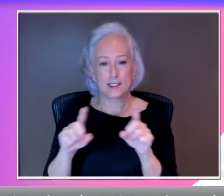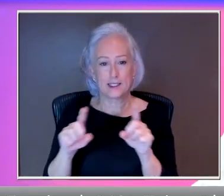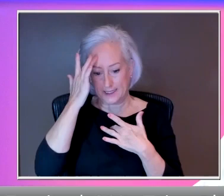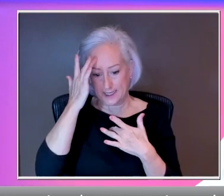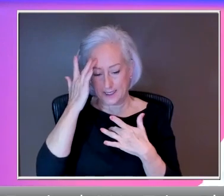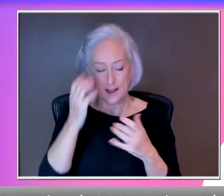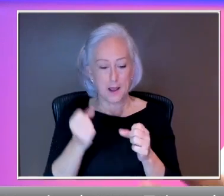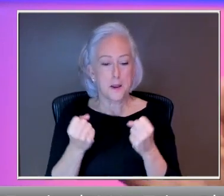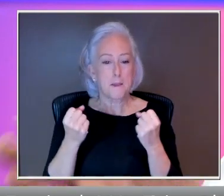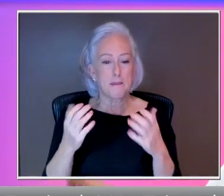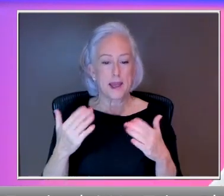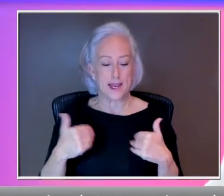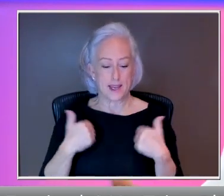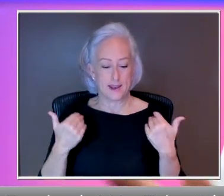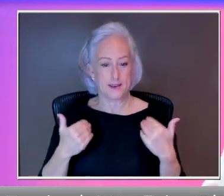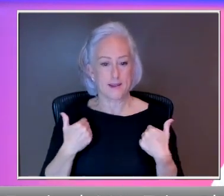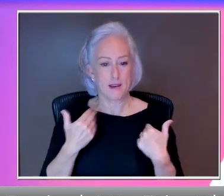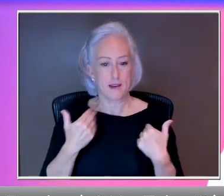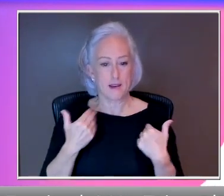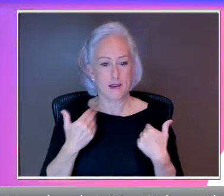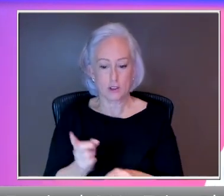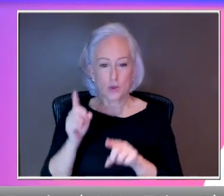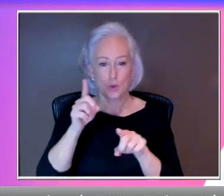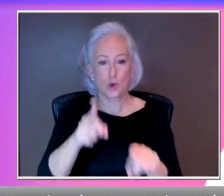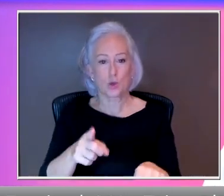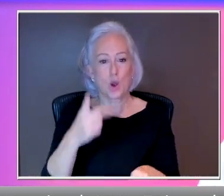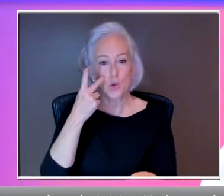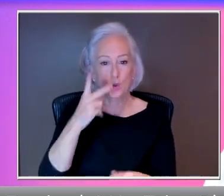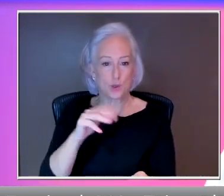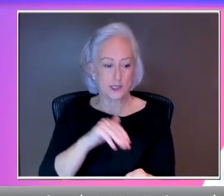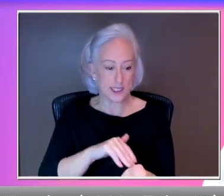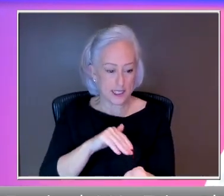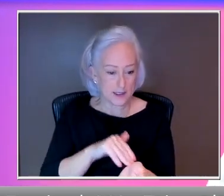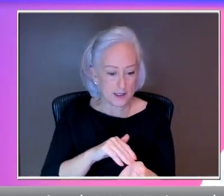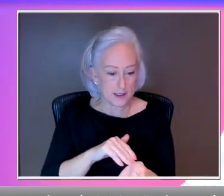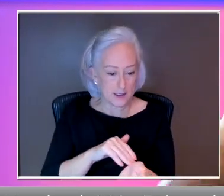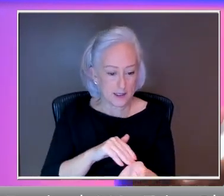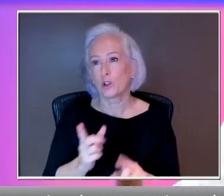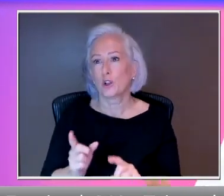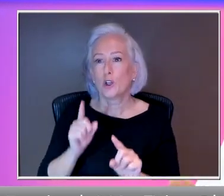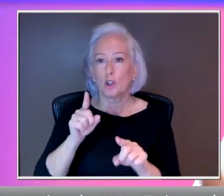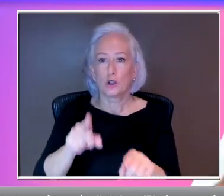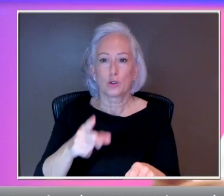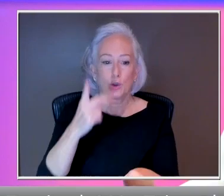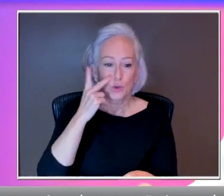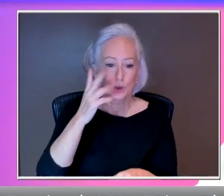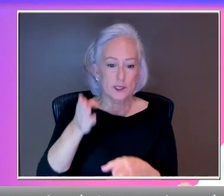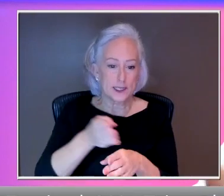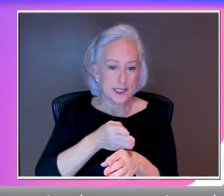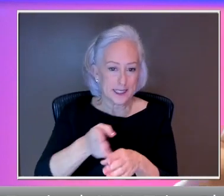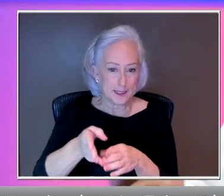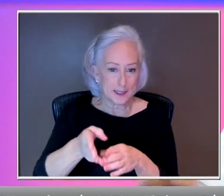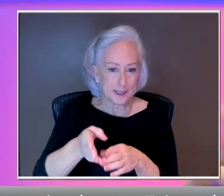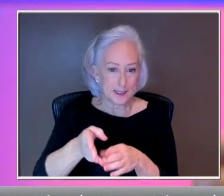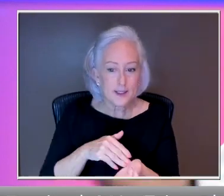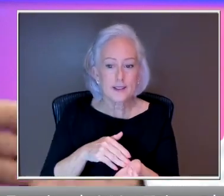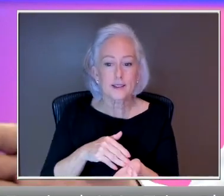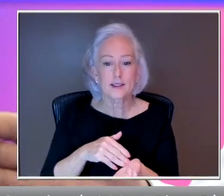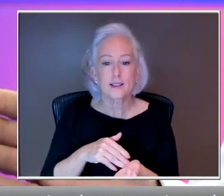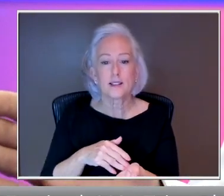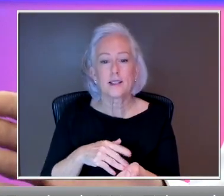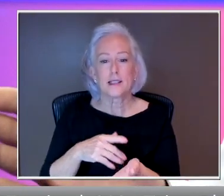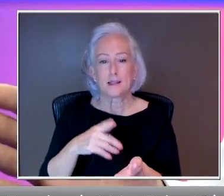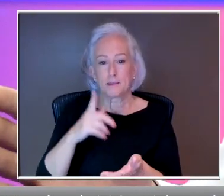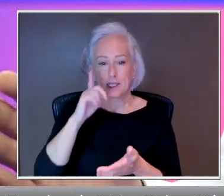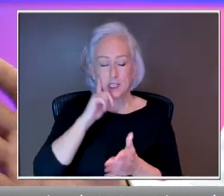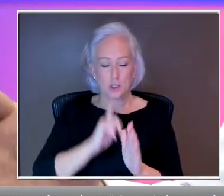in to see a primary care doctor, have brought him in to see specialists because at this point we're identifying incidental findings on